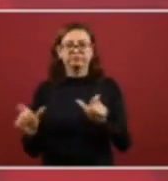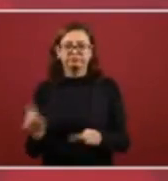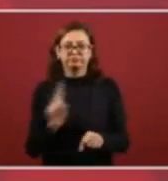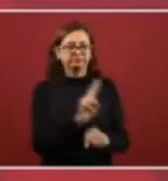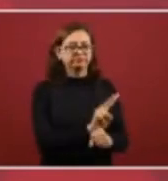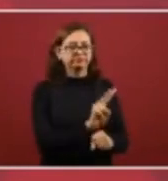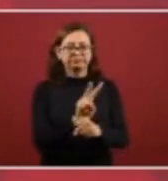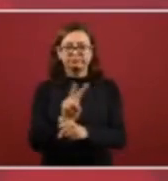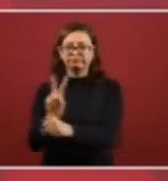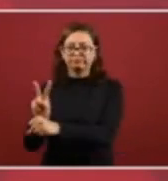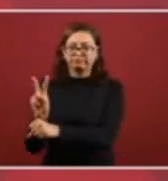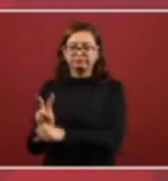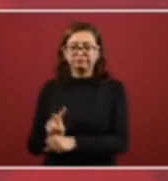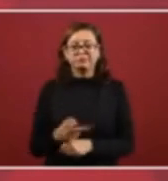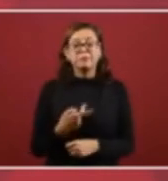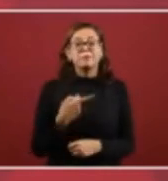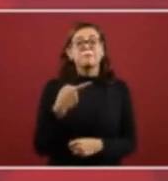the ducts,